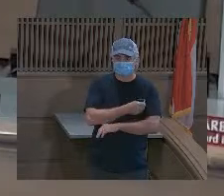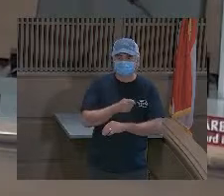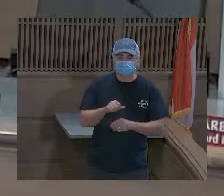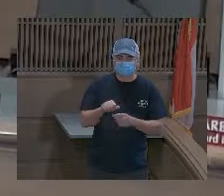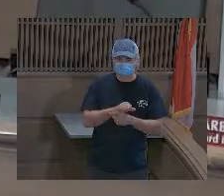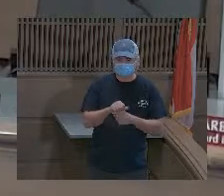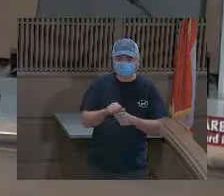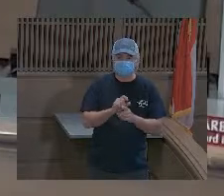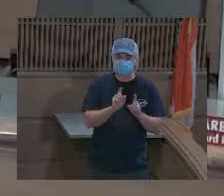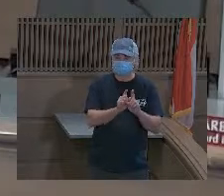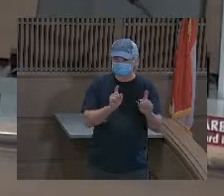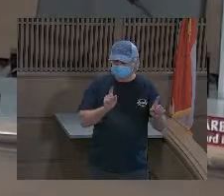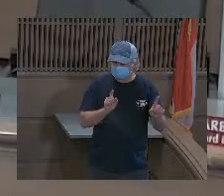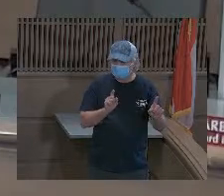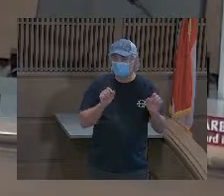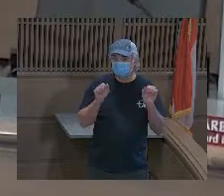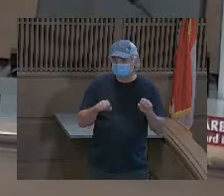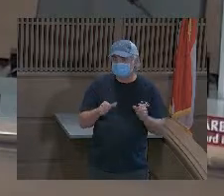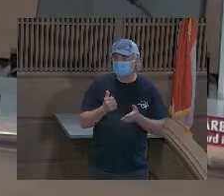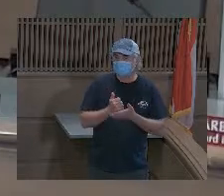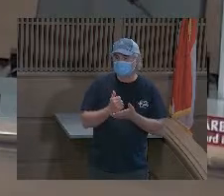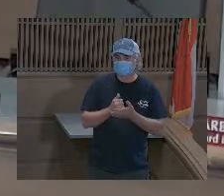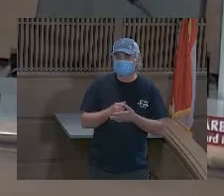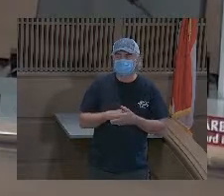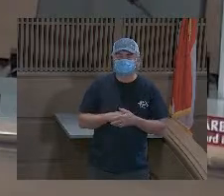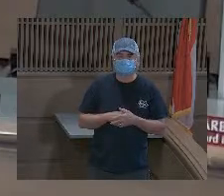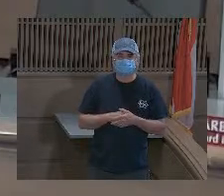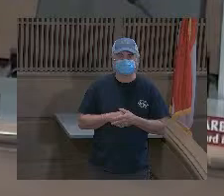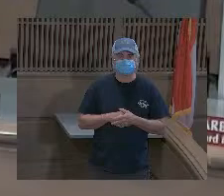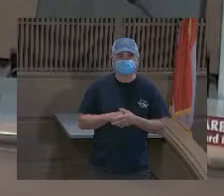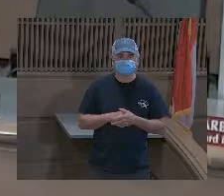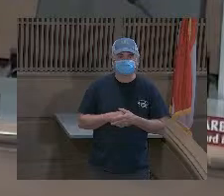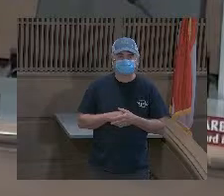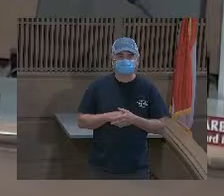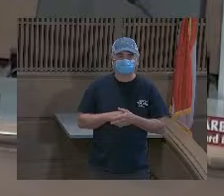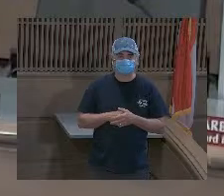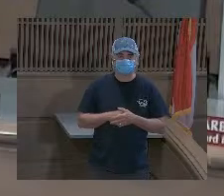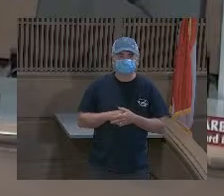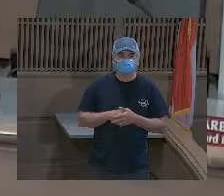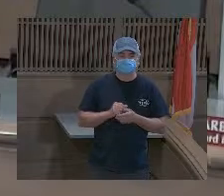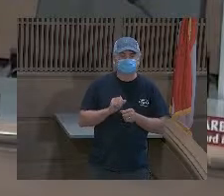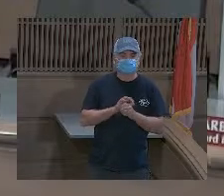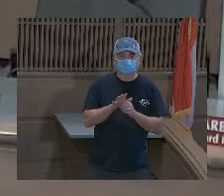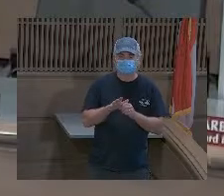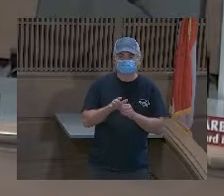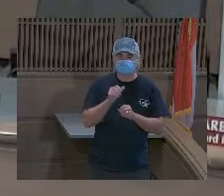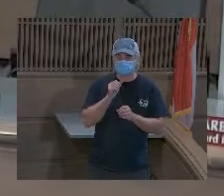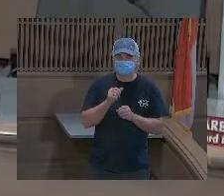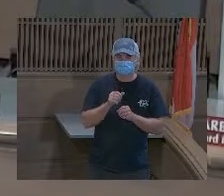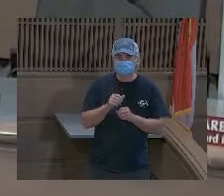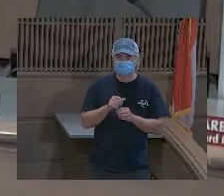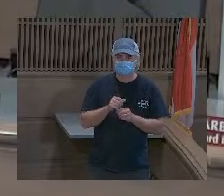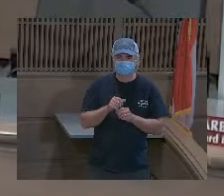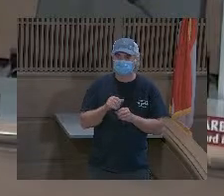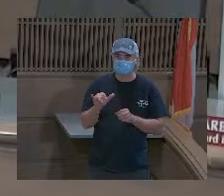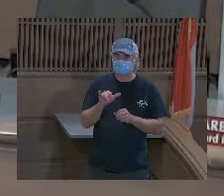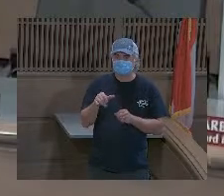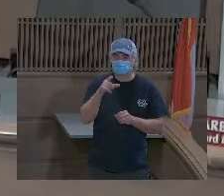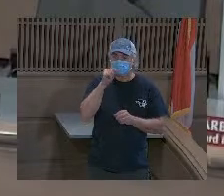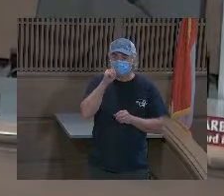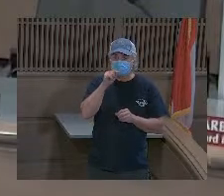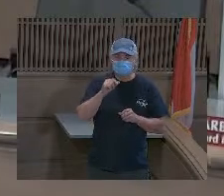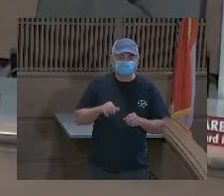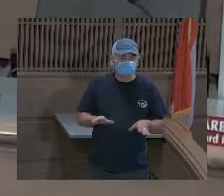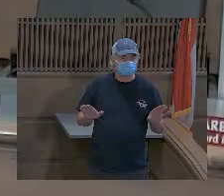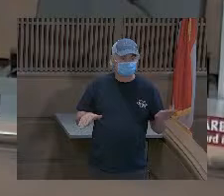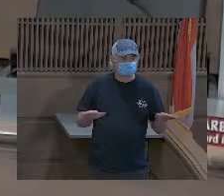will help. The virus, as a rule, does not just fly through the air. It commonly